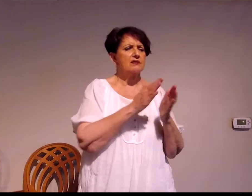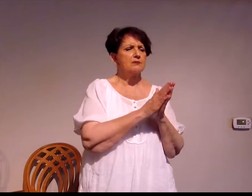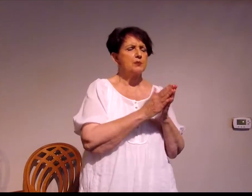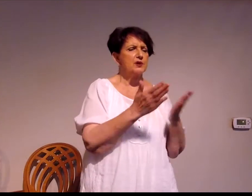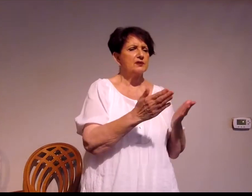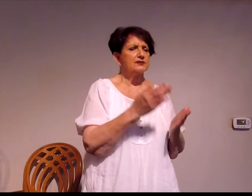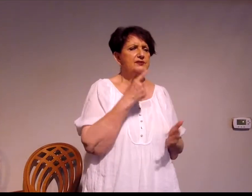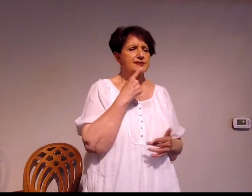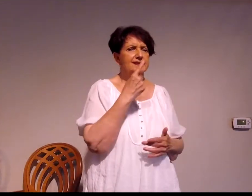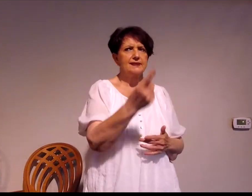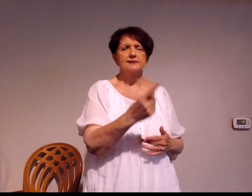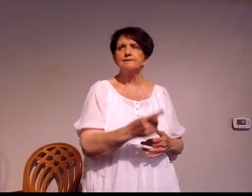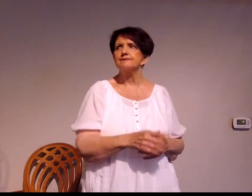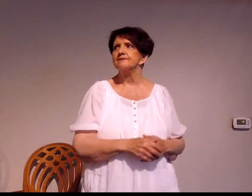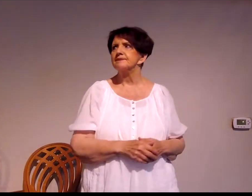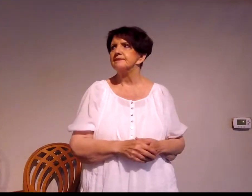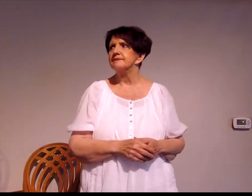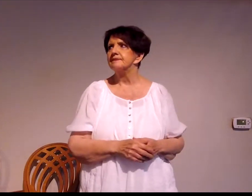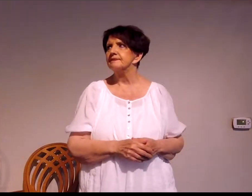in,